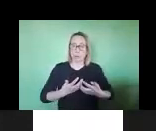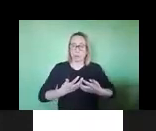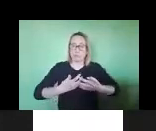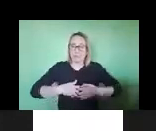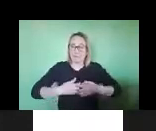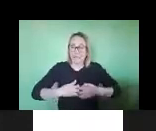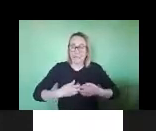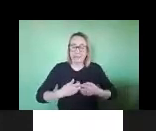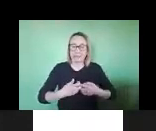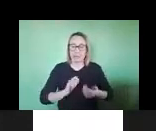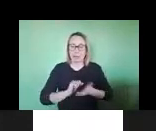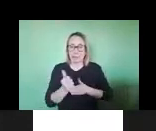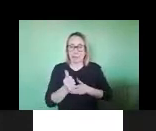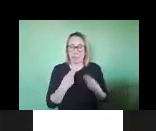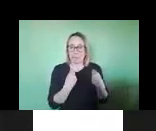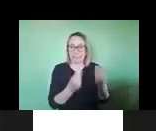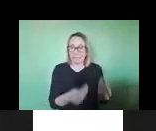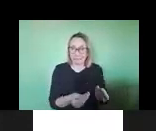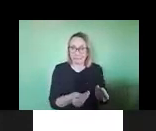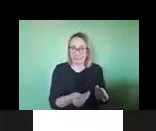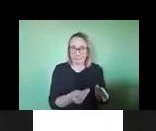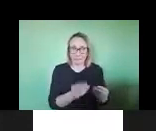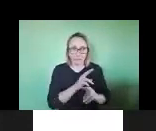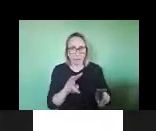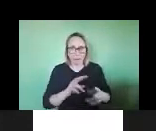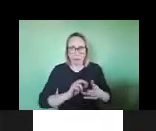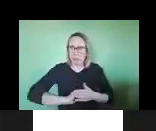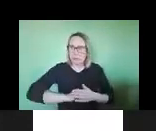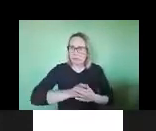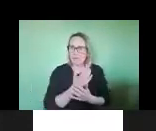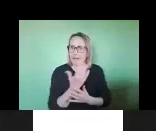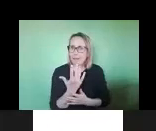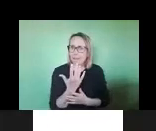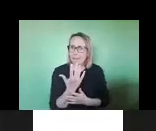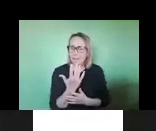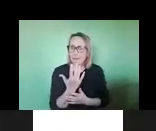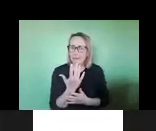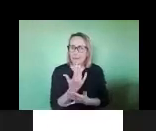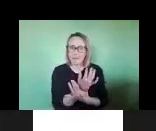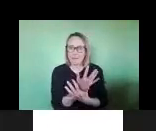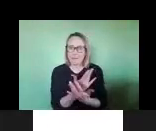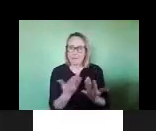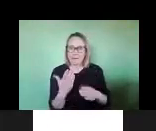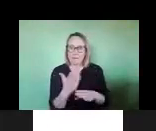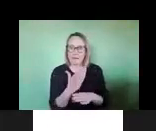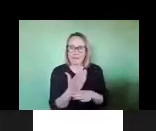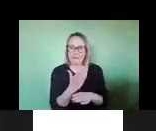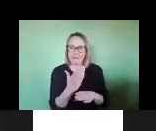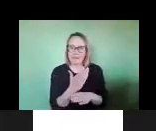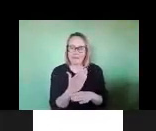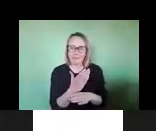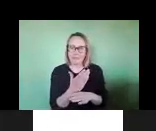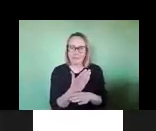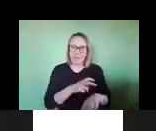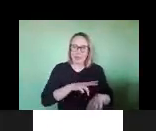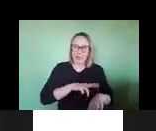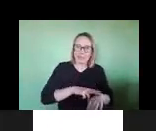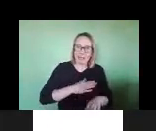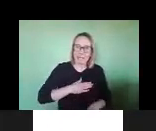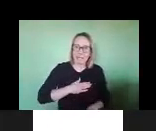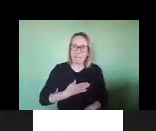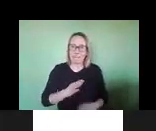was huge. Then seeing those skills develop over the months so that many of our activities became local staff and